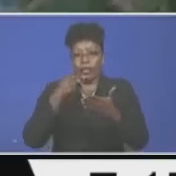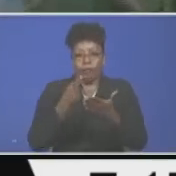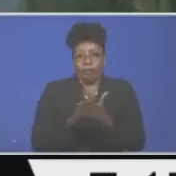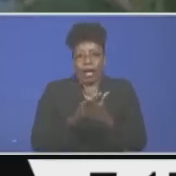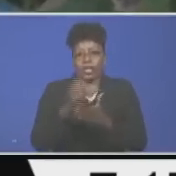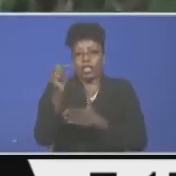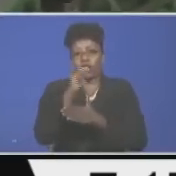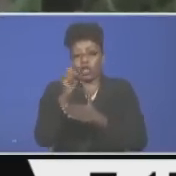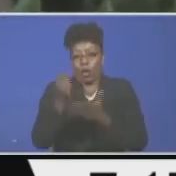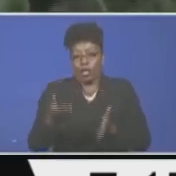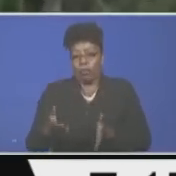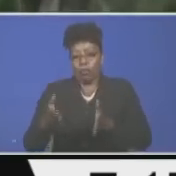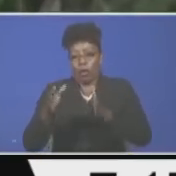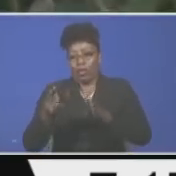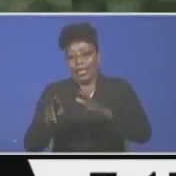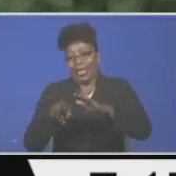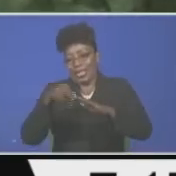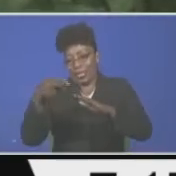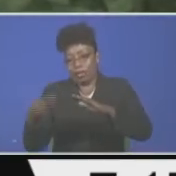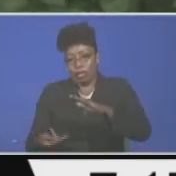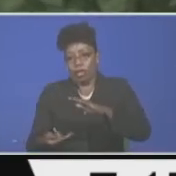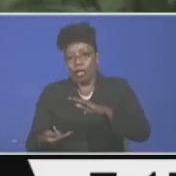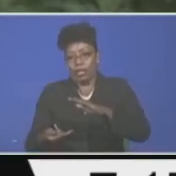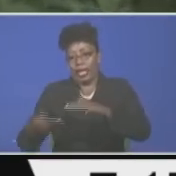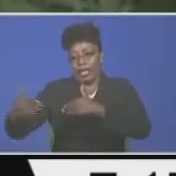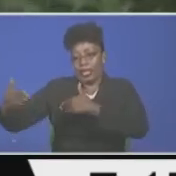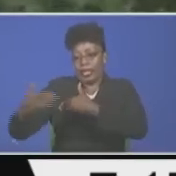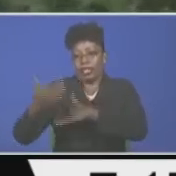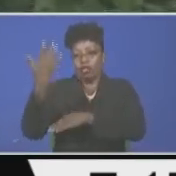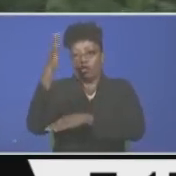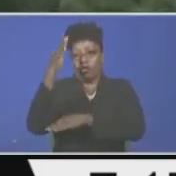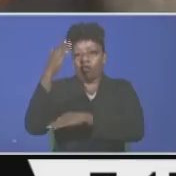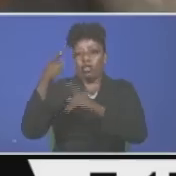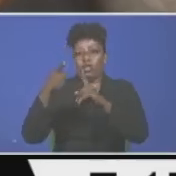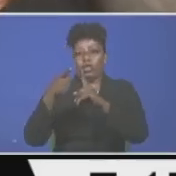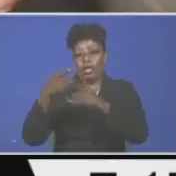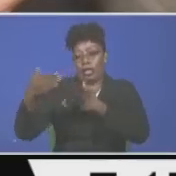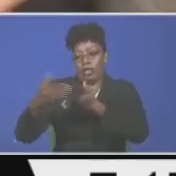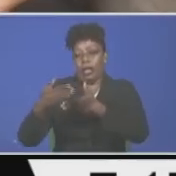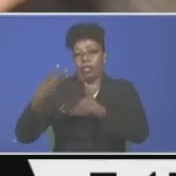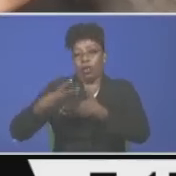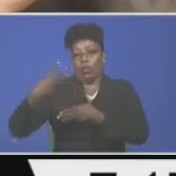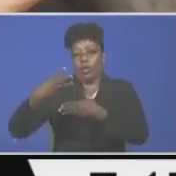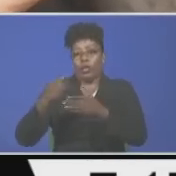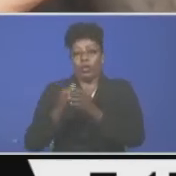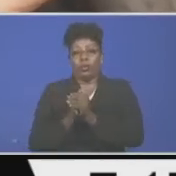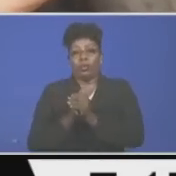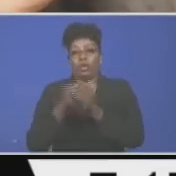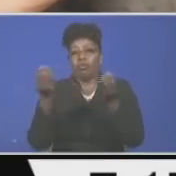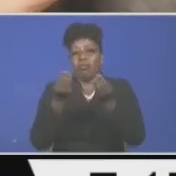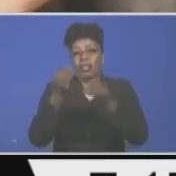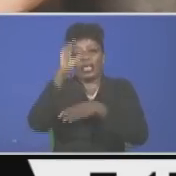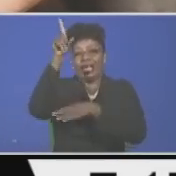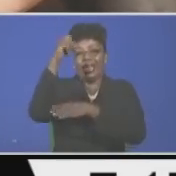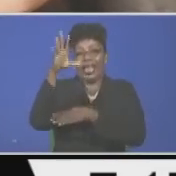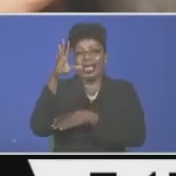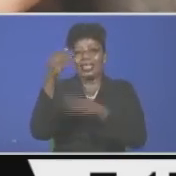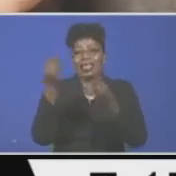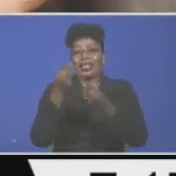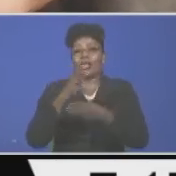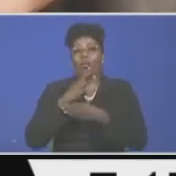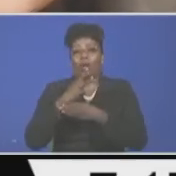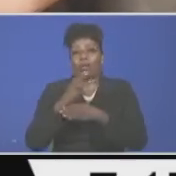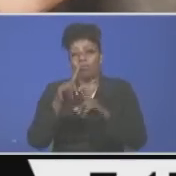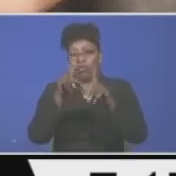his toilet bowl is upside down next to the tree outside the window. No light, no water. So how do you